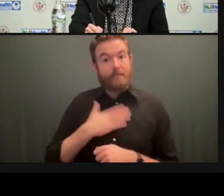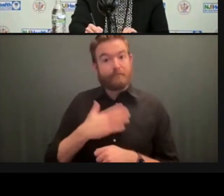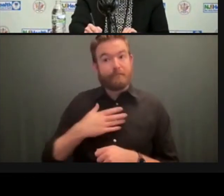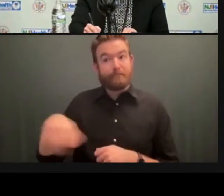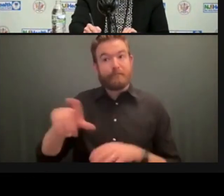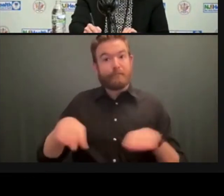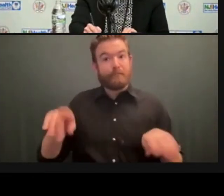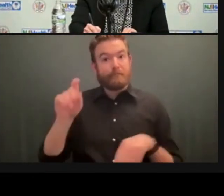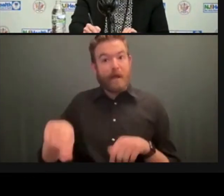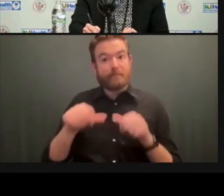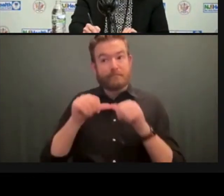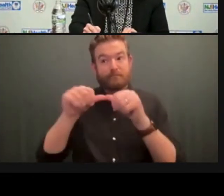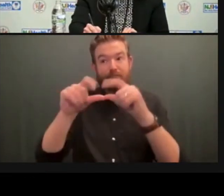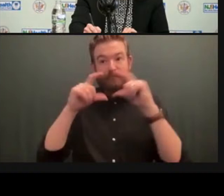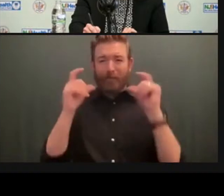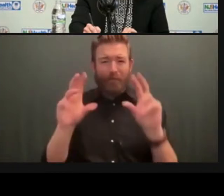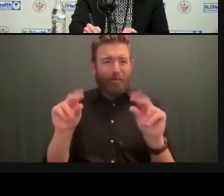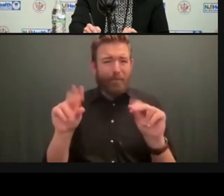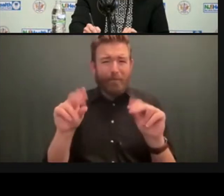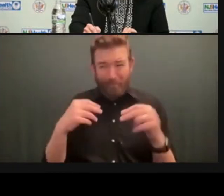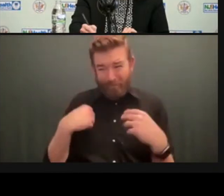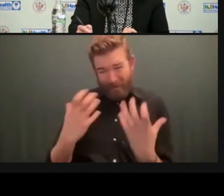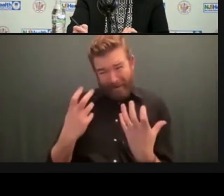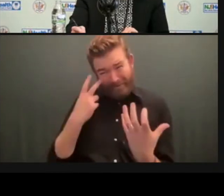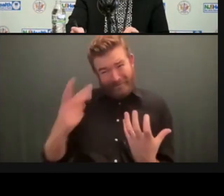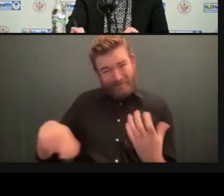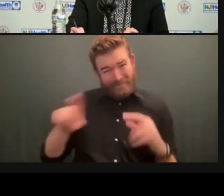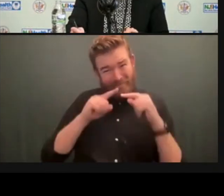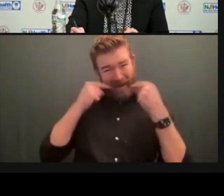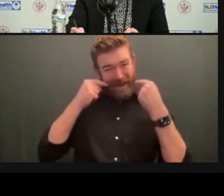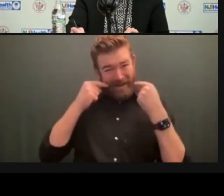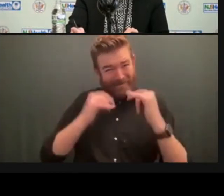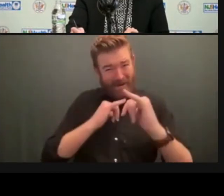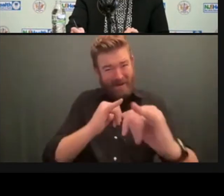smiles more than I do, but this is what is necessary now